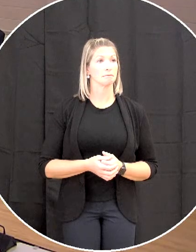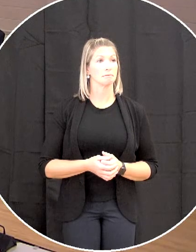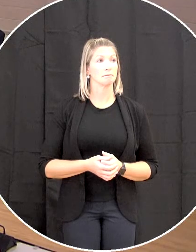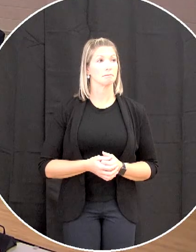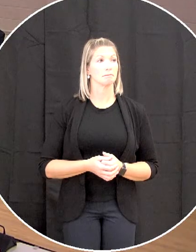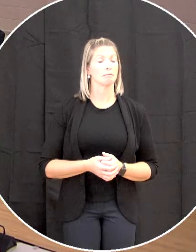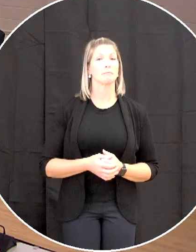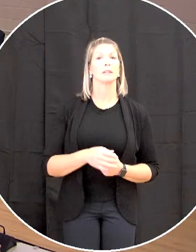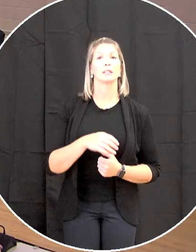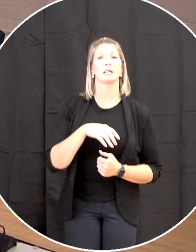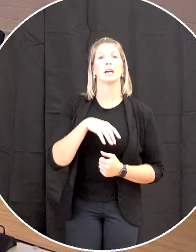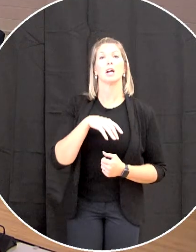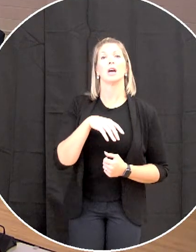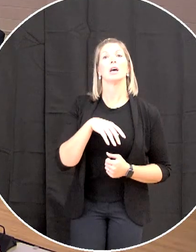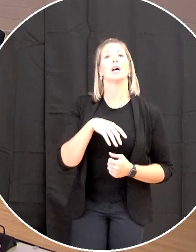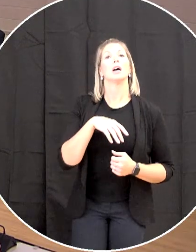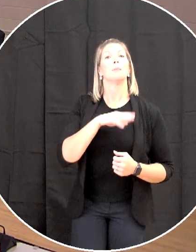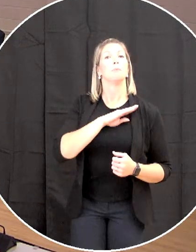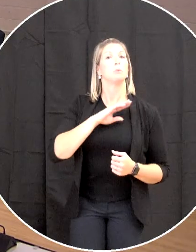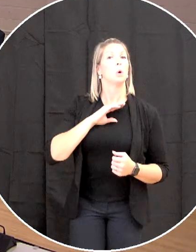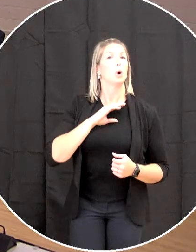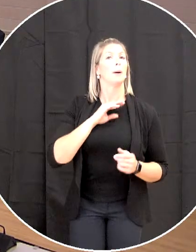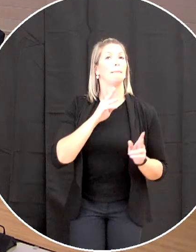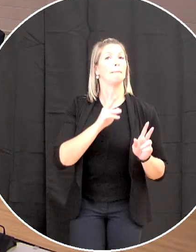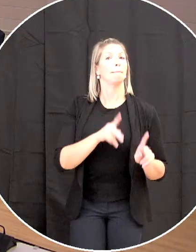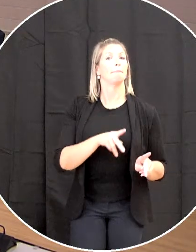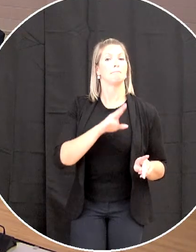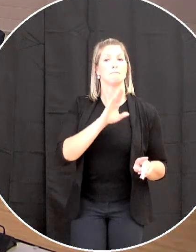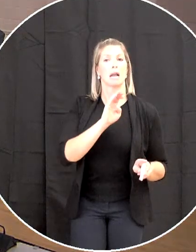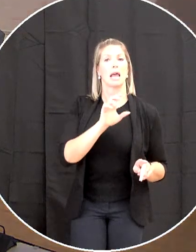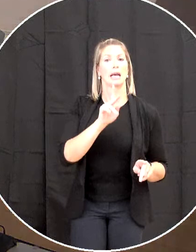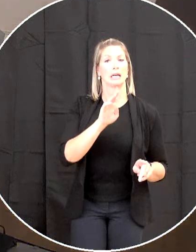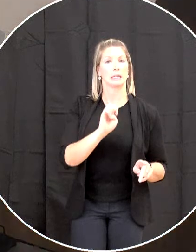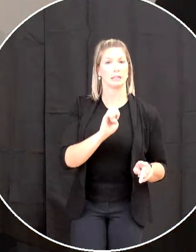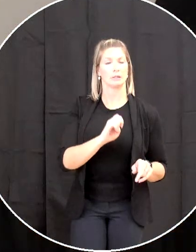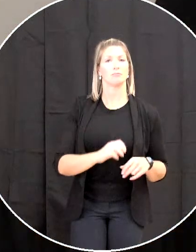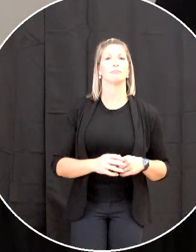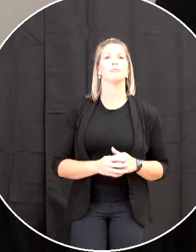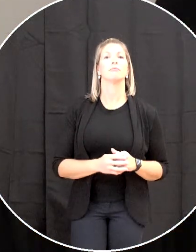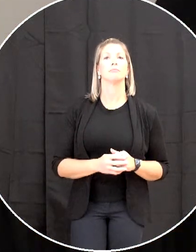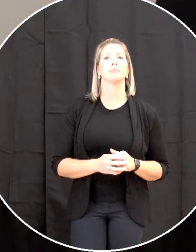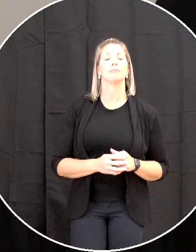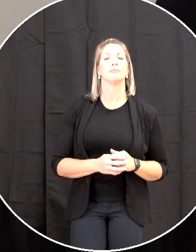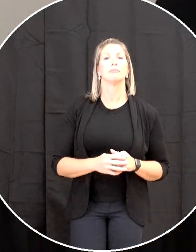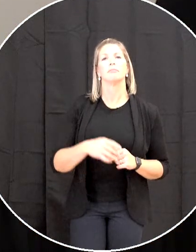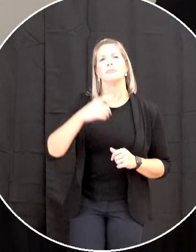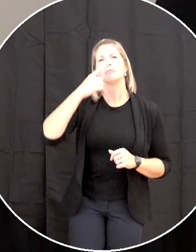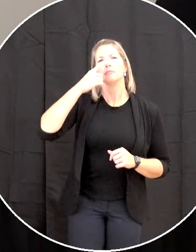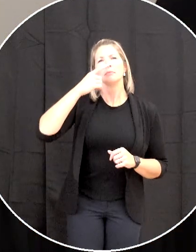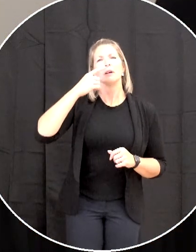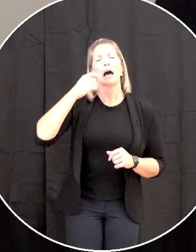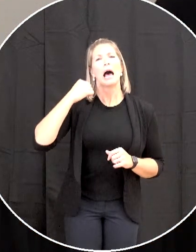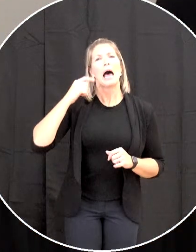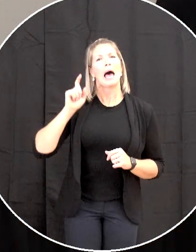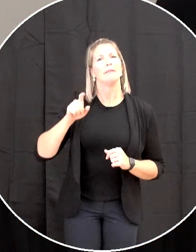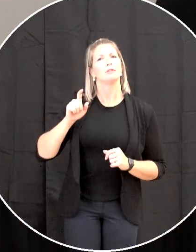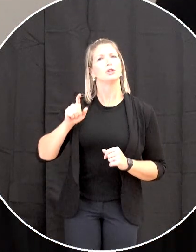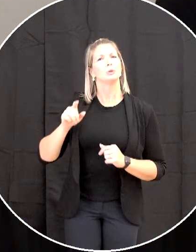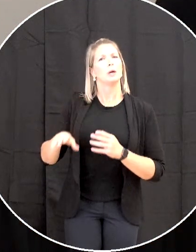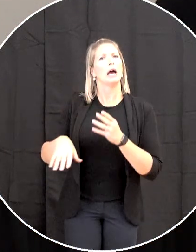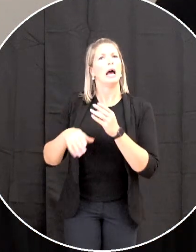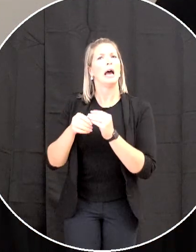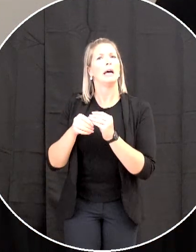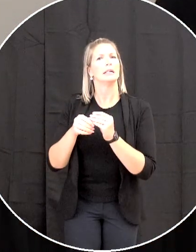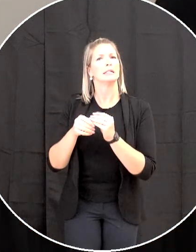Trustee Blake. If I could, Mr. Chair, the correspondence that we see in 8